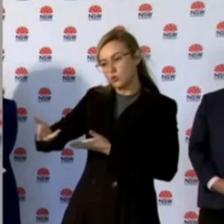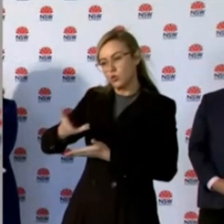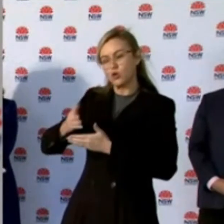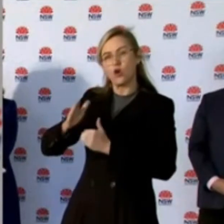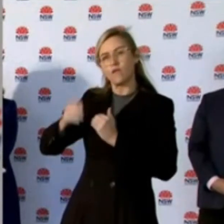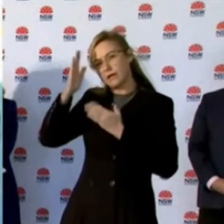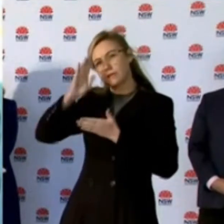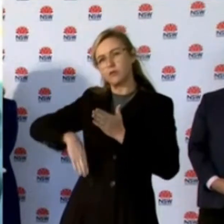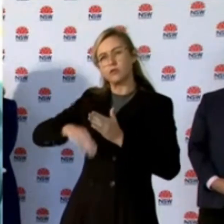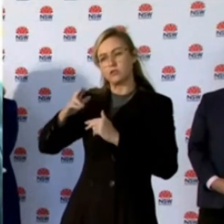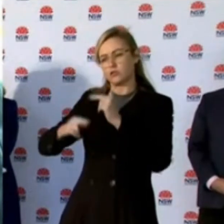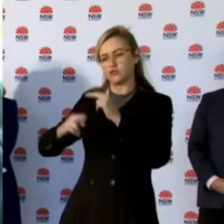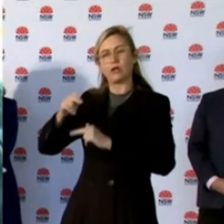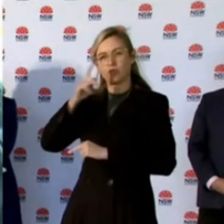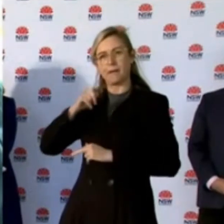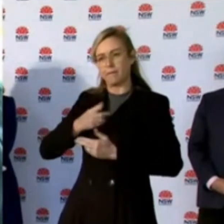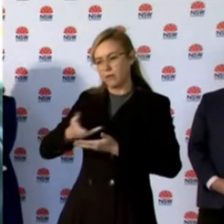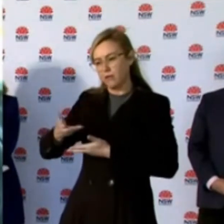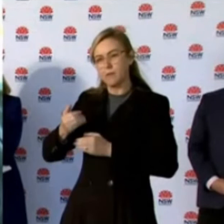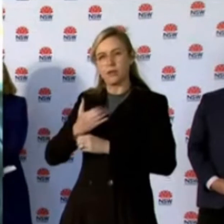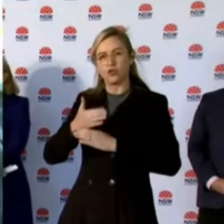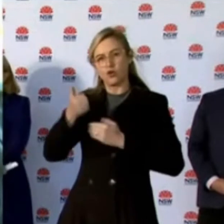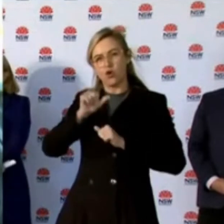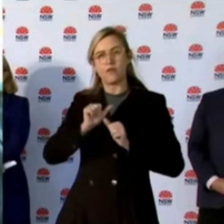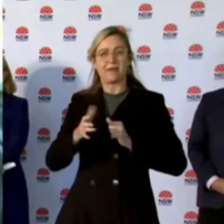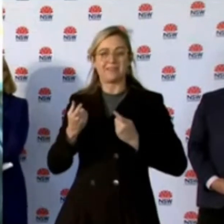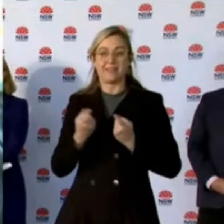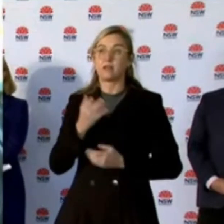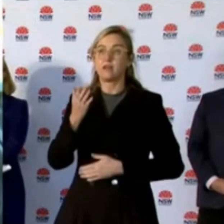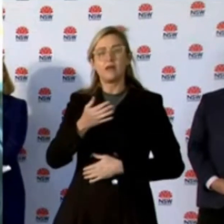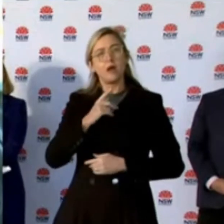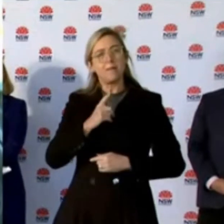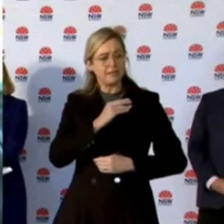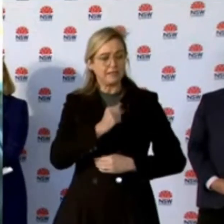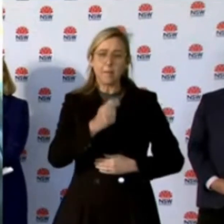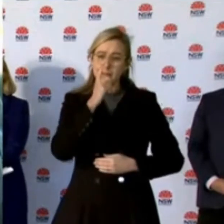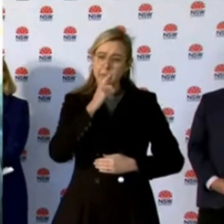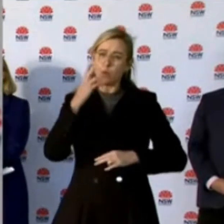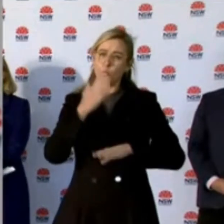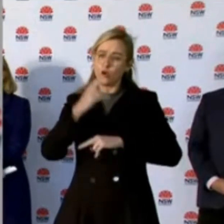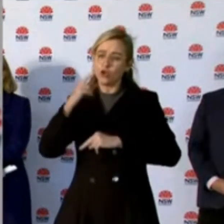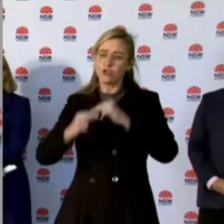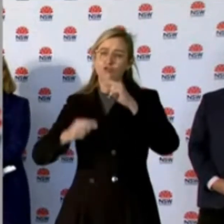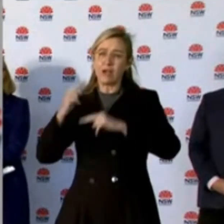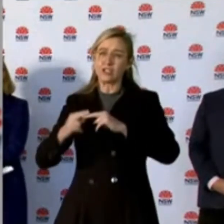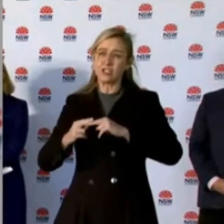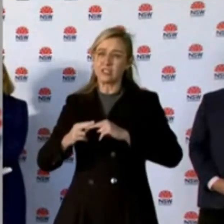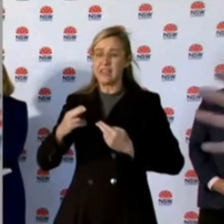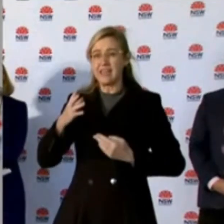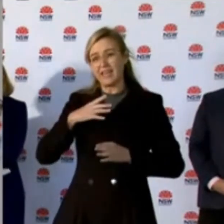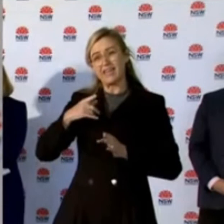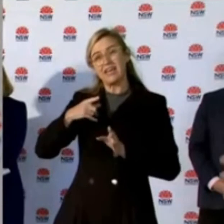addressed that. Do you think it's fair that people right now should be taking annual leave in their homes through no fault of their own? But also for annual